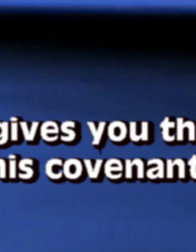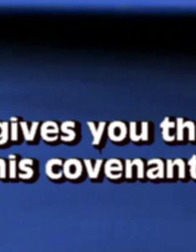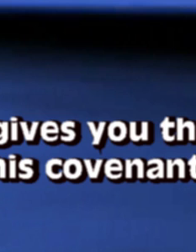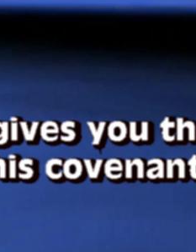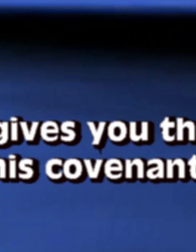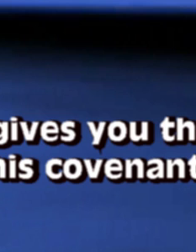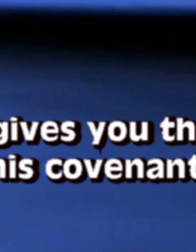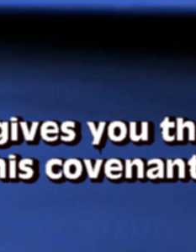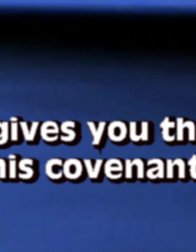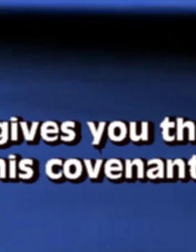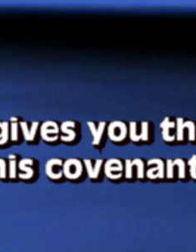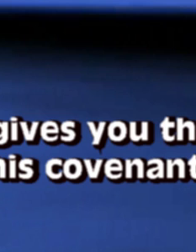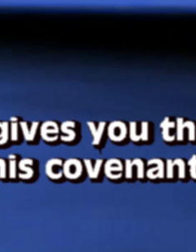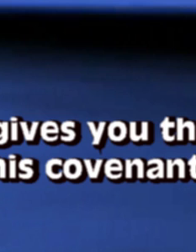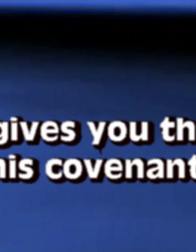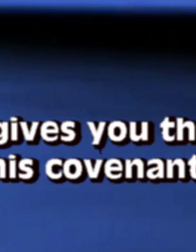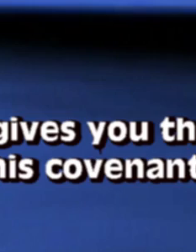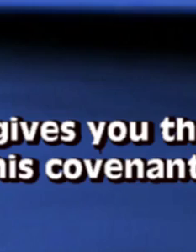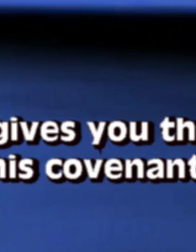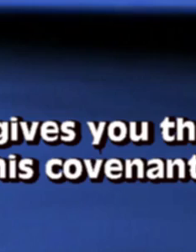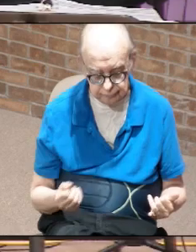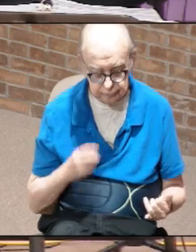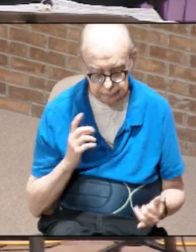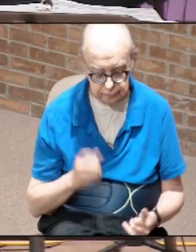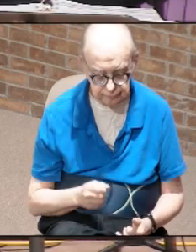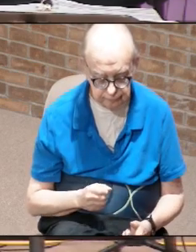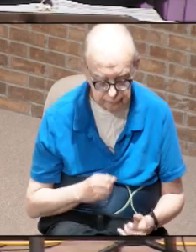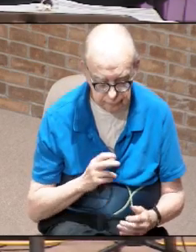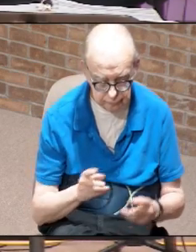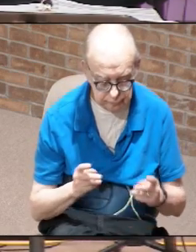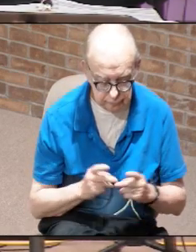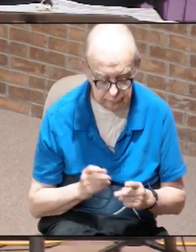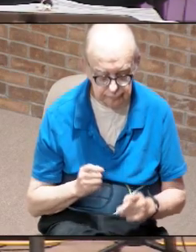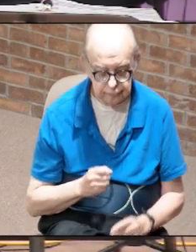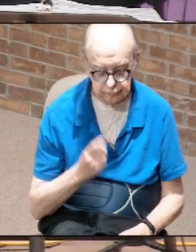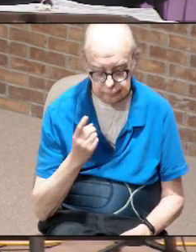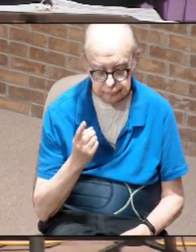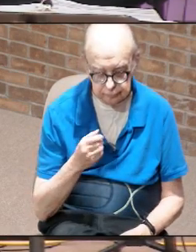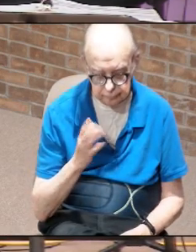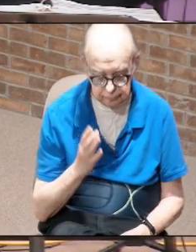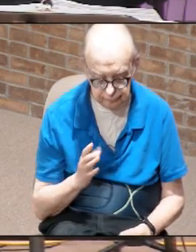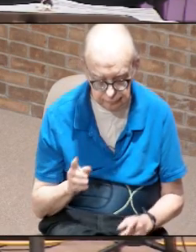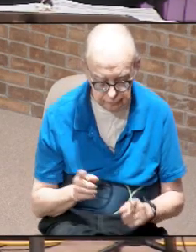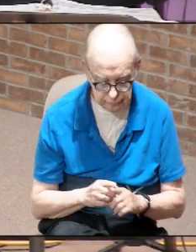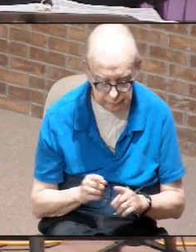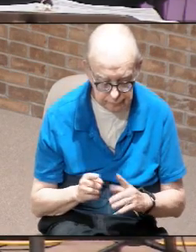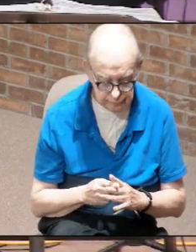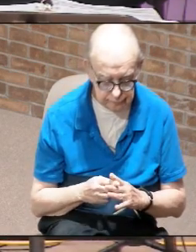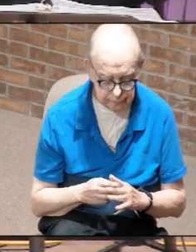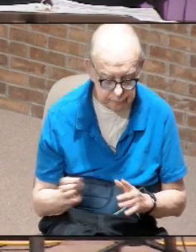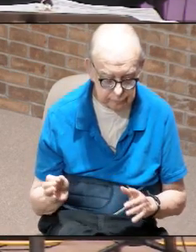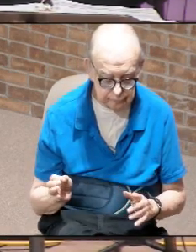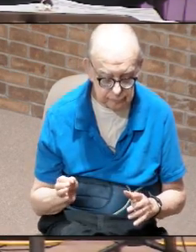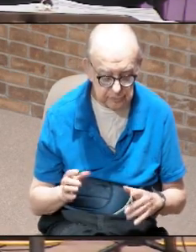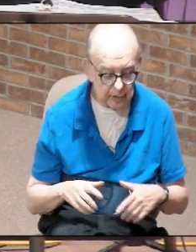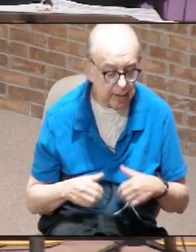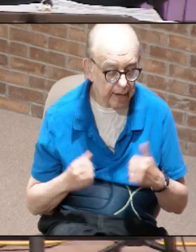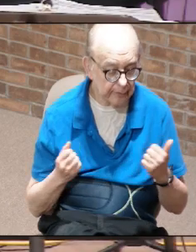which he swore to your father at this day." And we need to come to the place where we can recognize God as the source of our